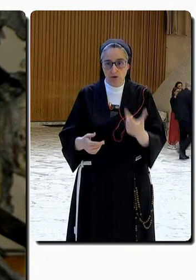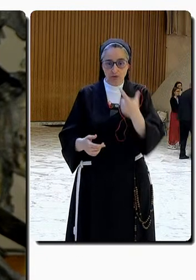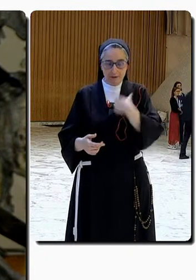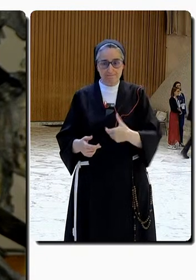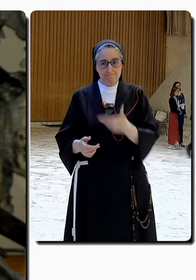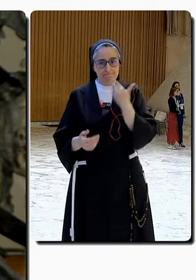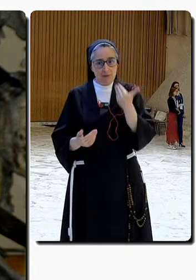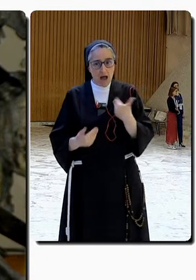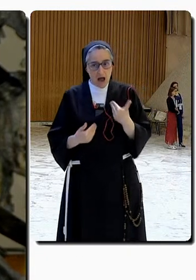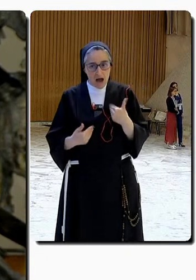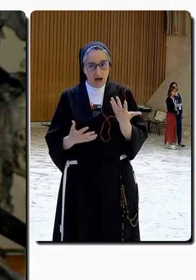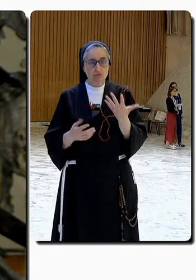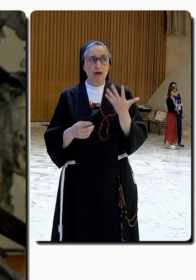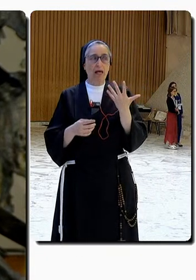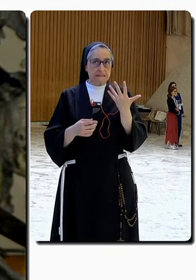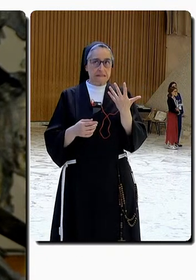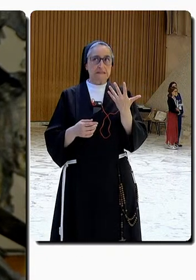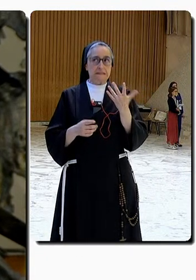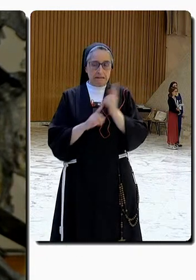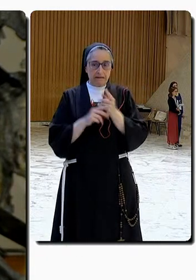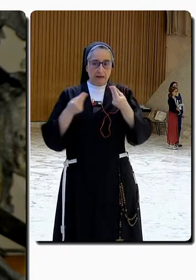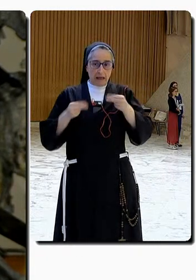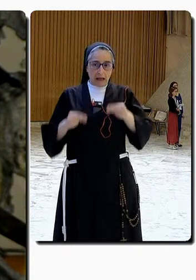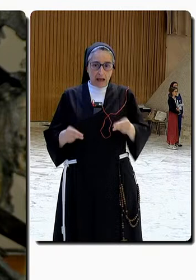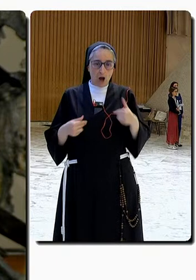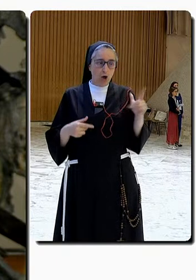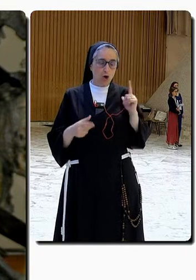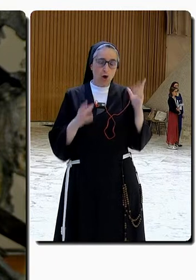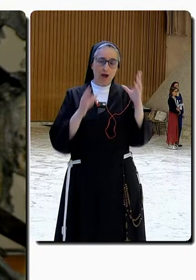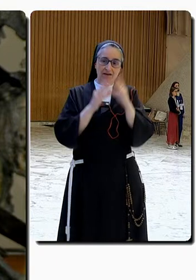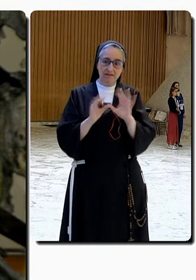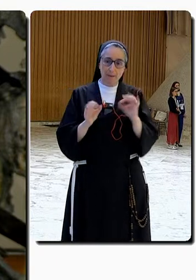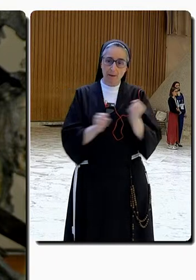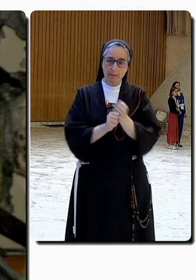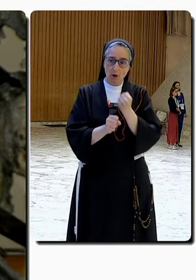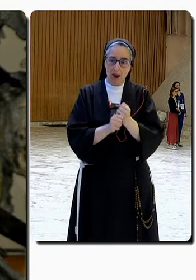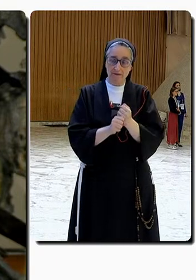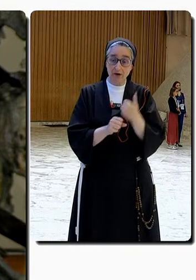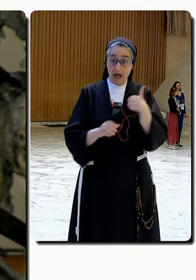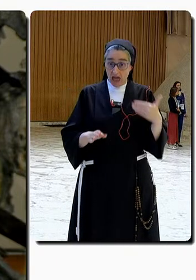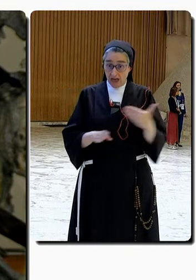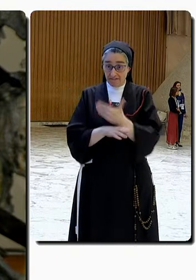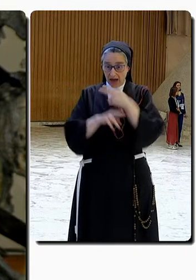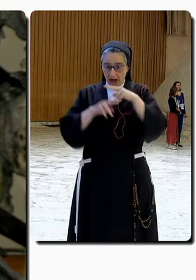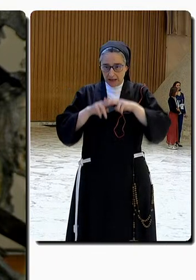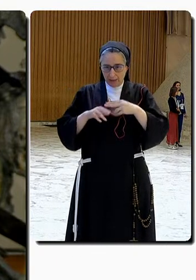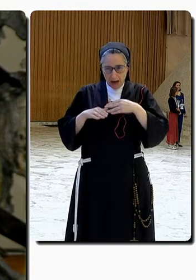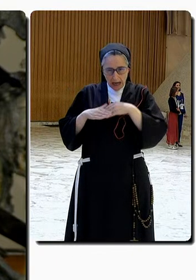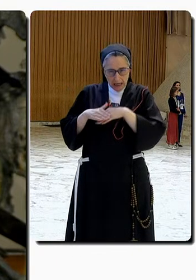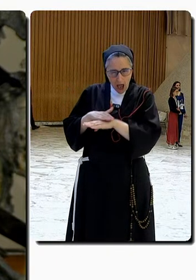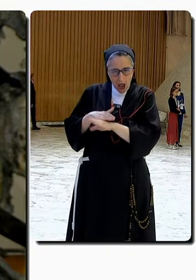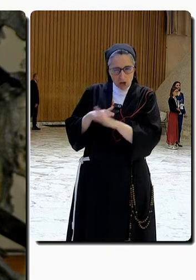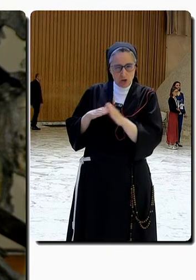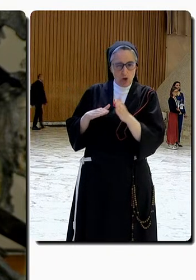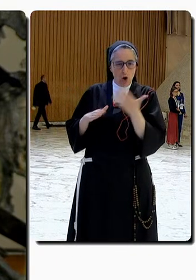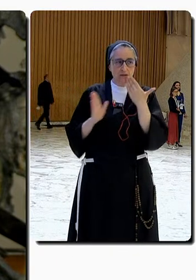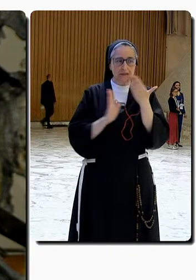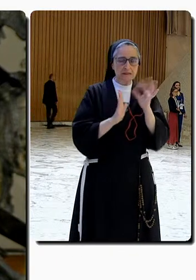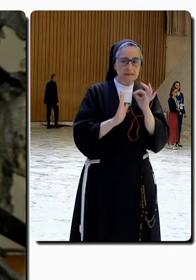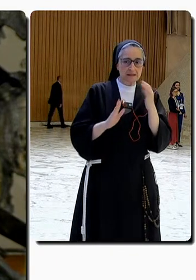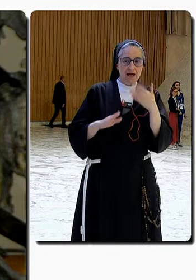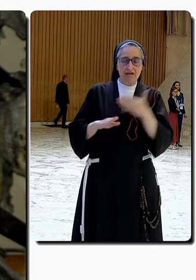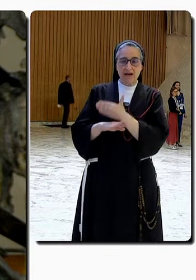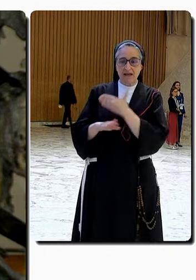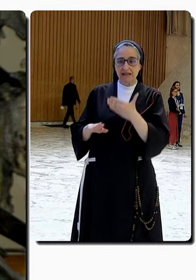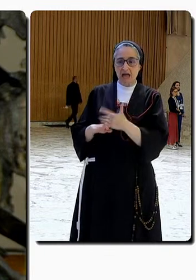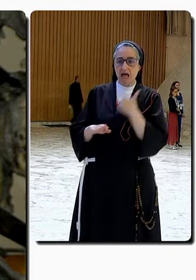come to realize that if our wounds remain hidden and unidentified, then our listeners will